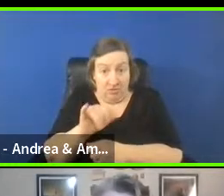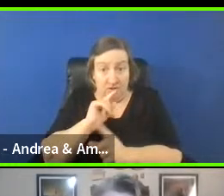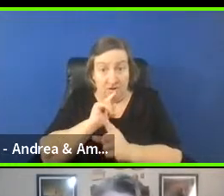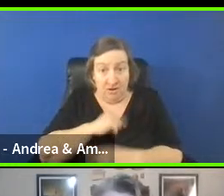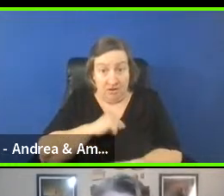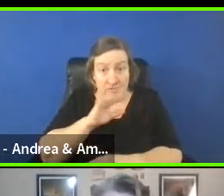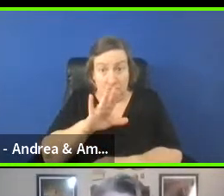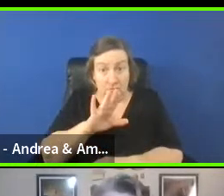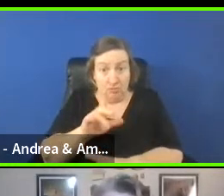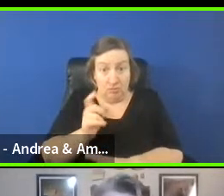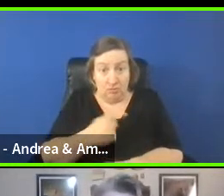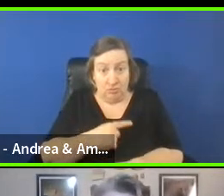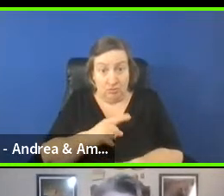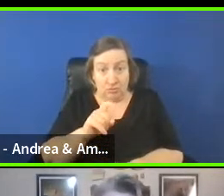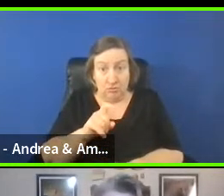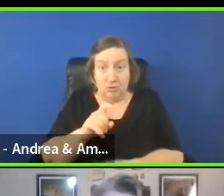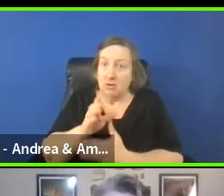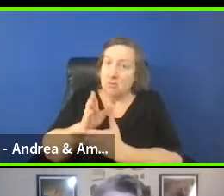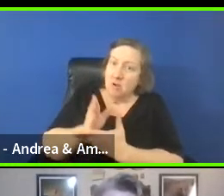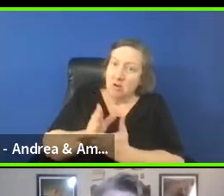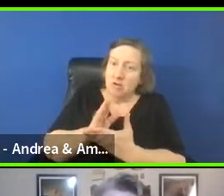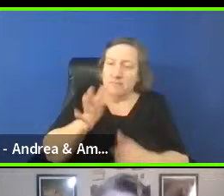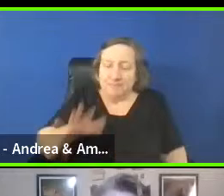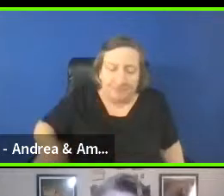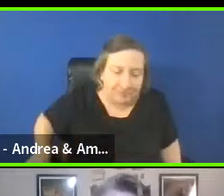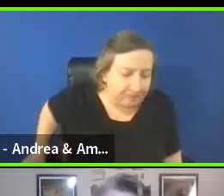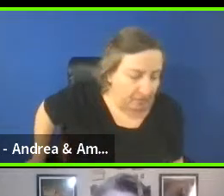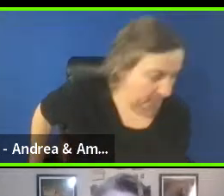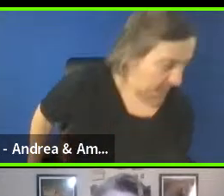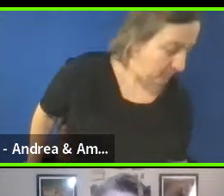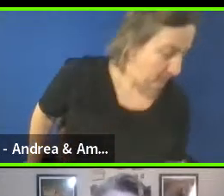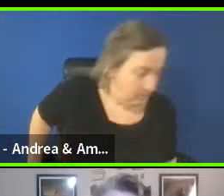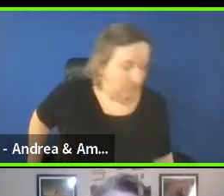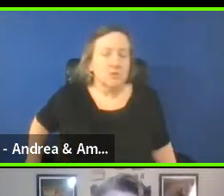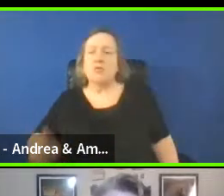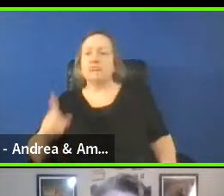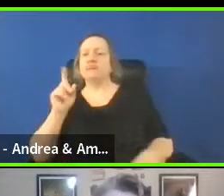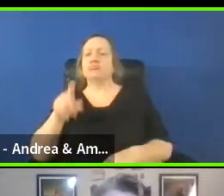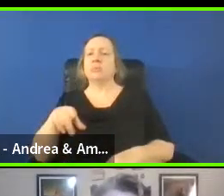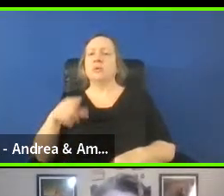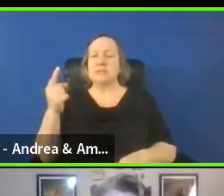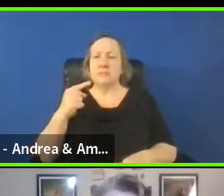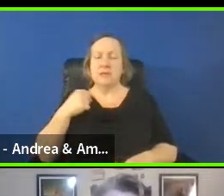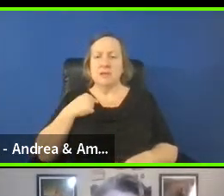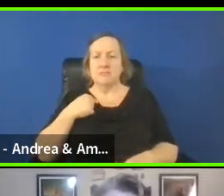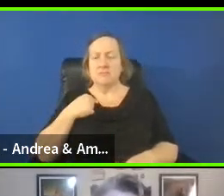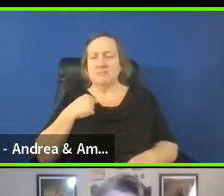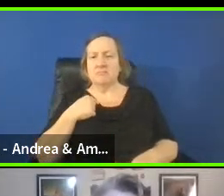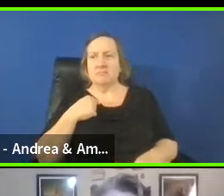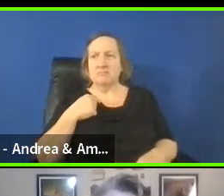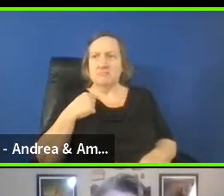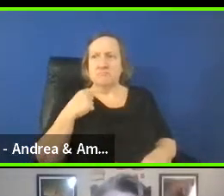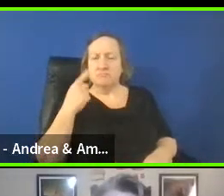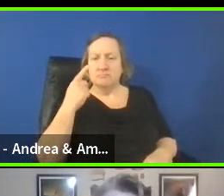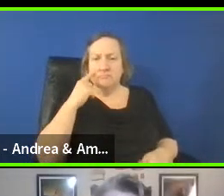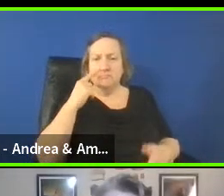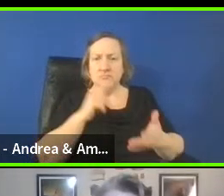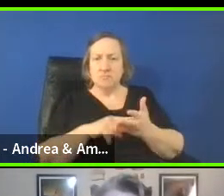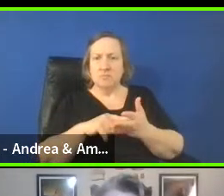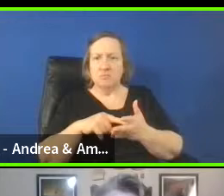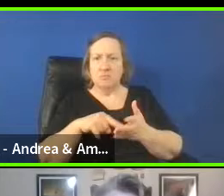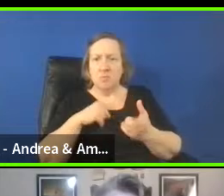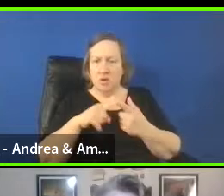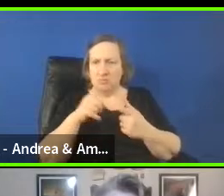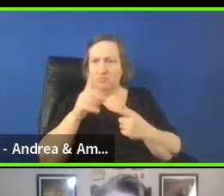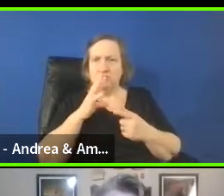question? Partially. So when it comes to one of the things that I was catching in hearing you